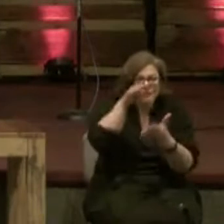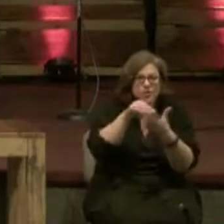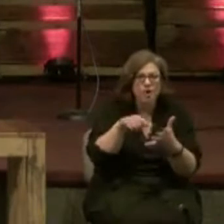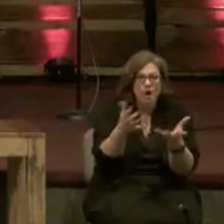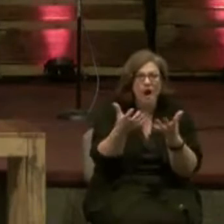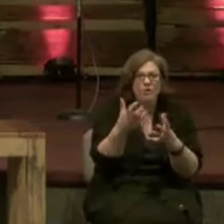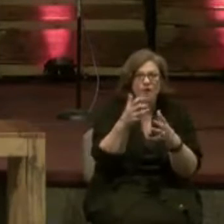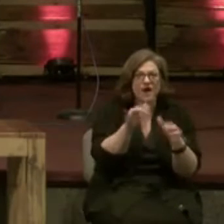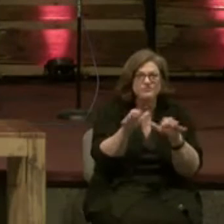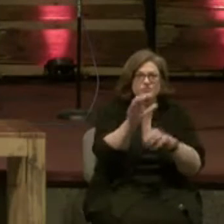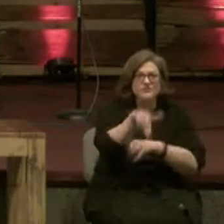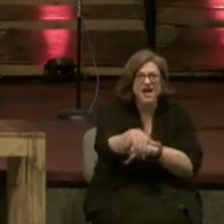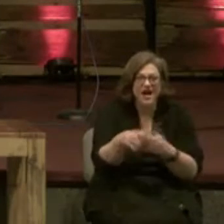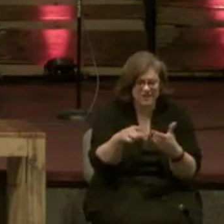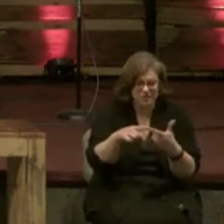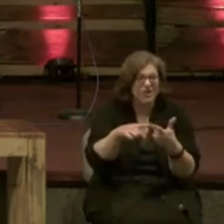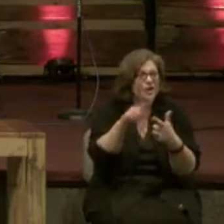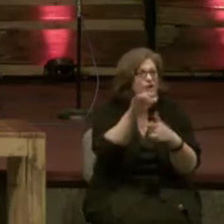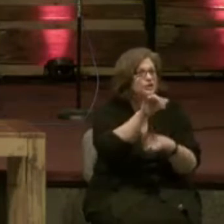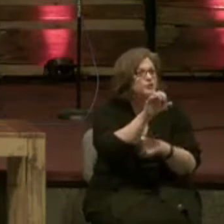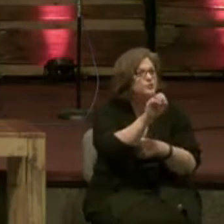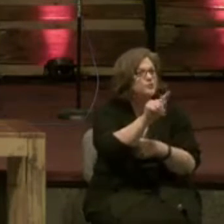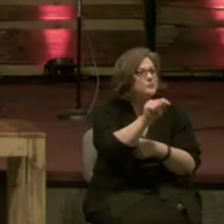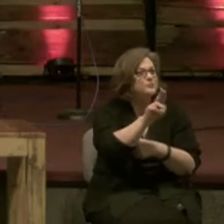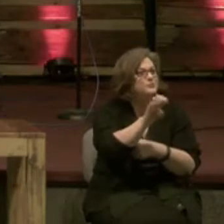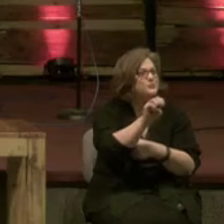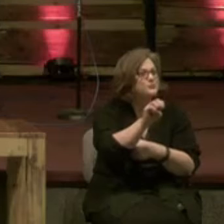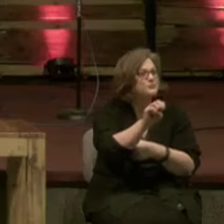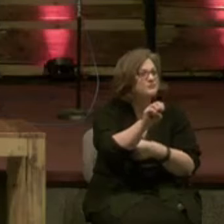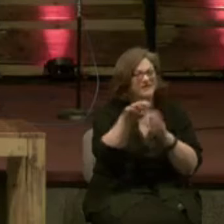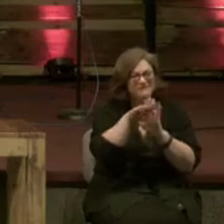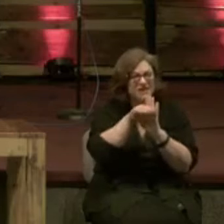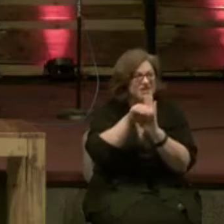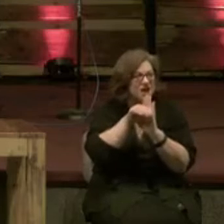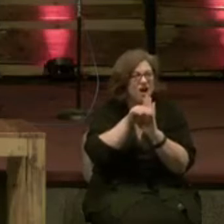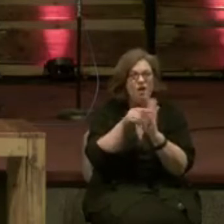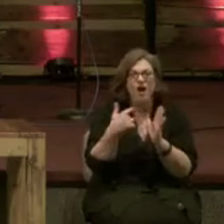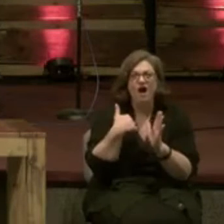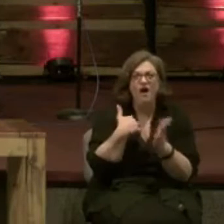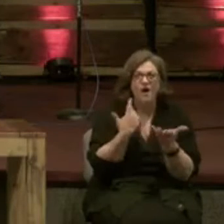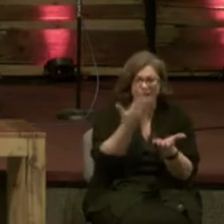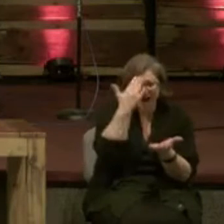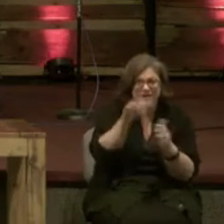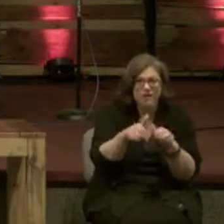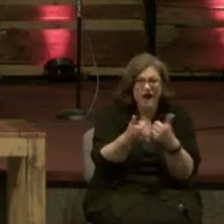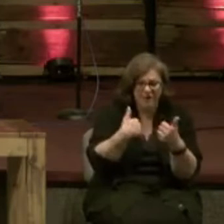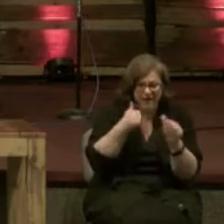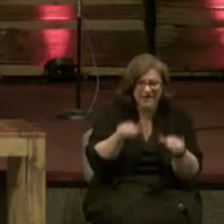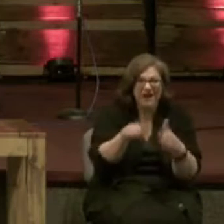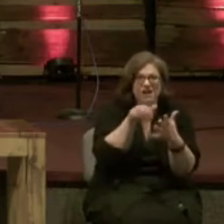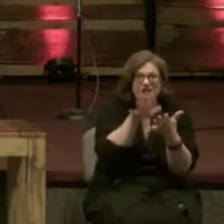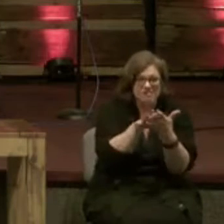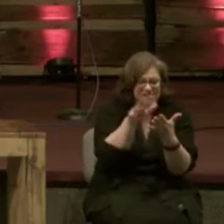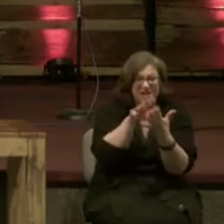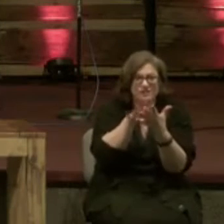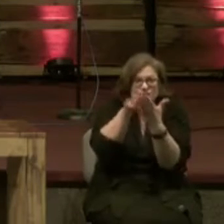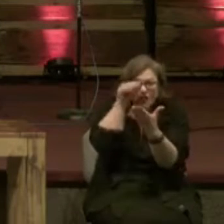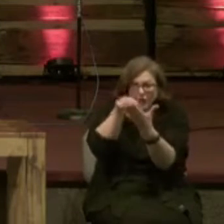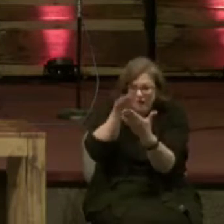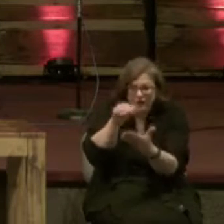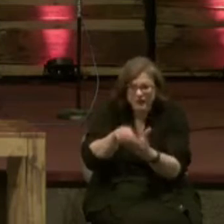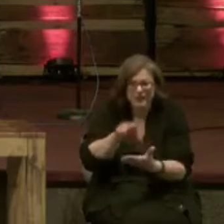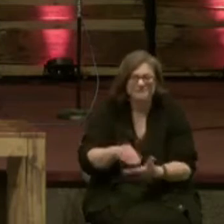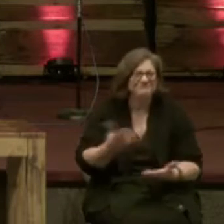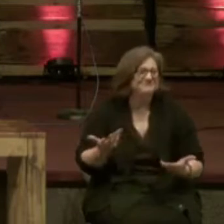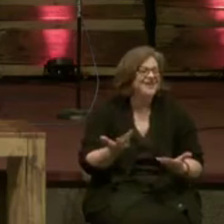things, we don't know everything. And we can't be in all places at all times. Although we